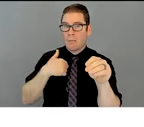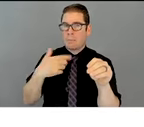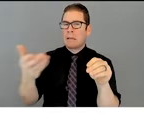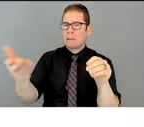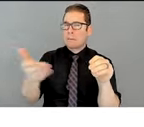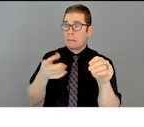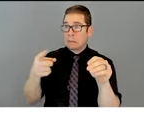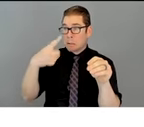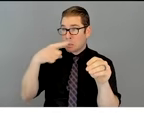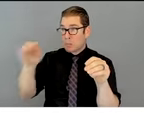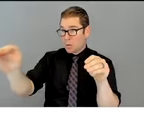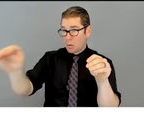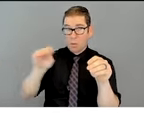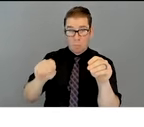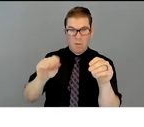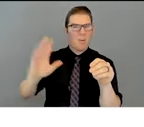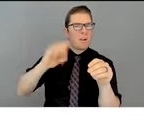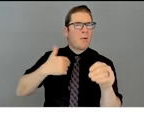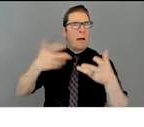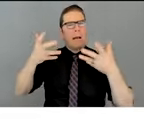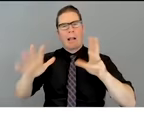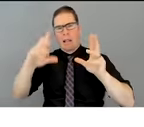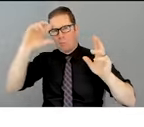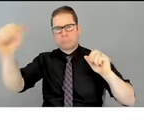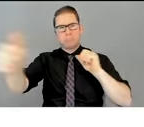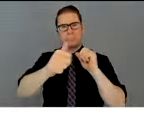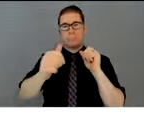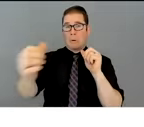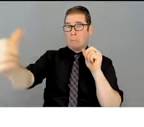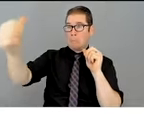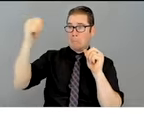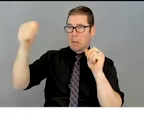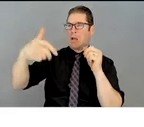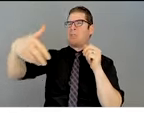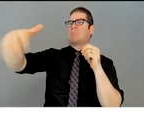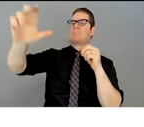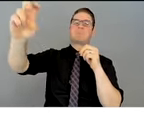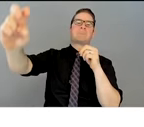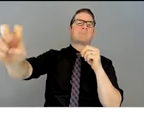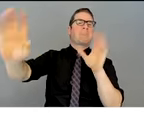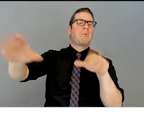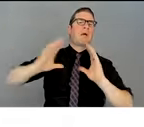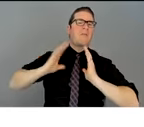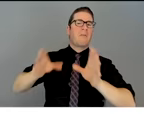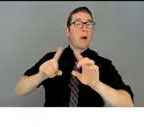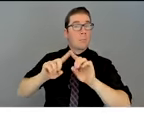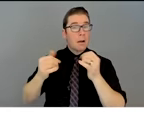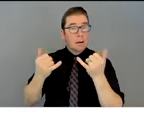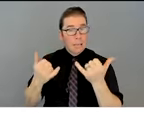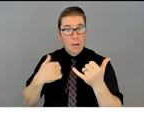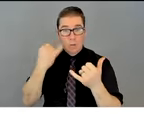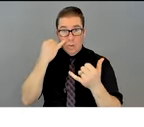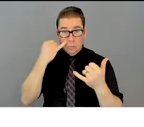And now if there's room in the front, I will invite them to move. And they're typically